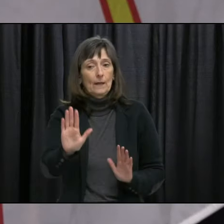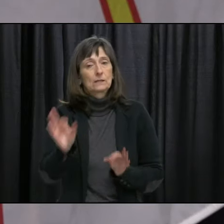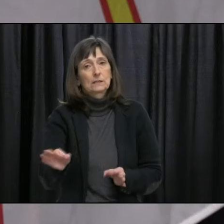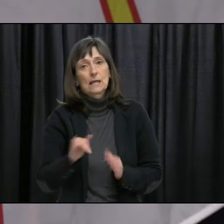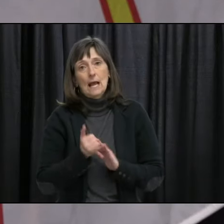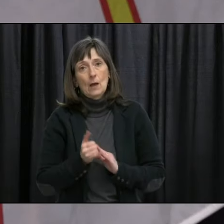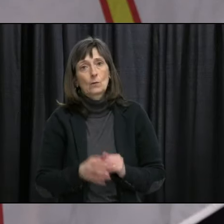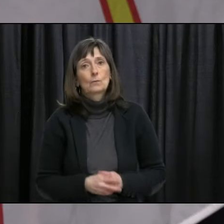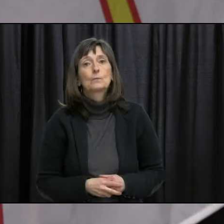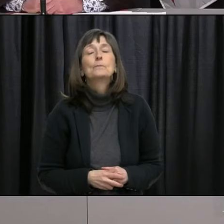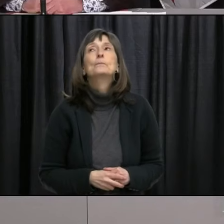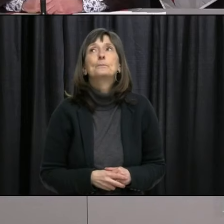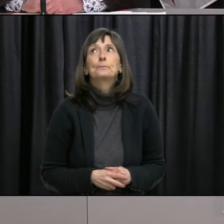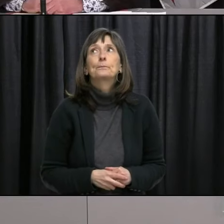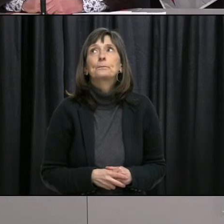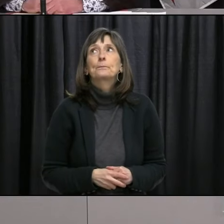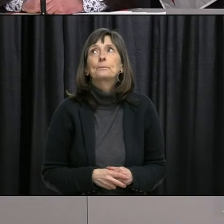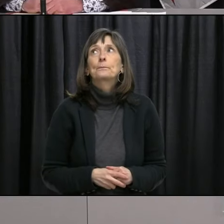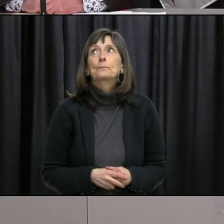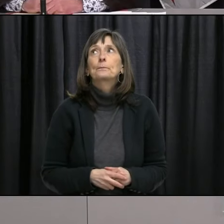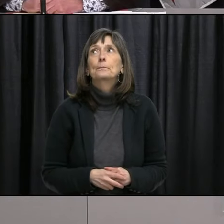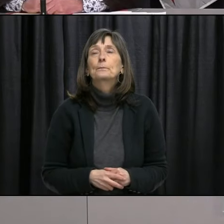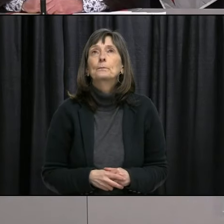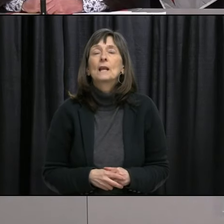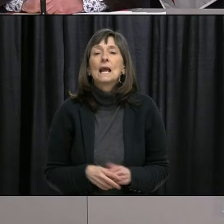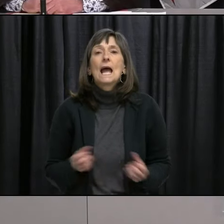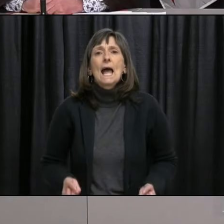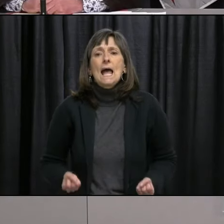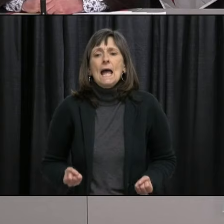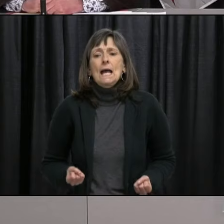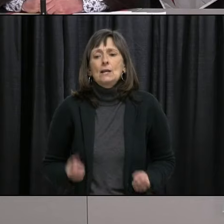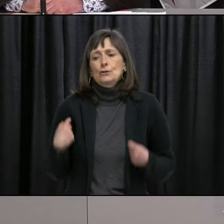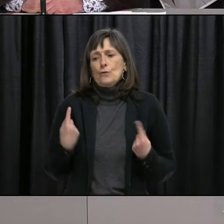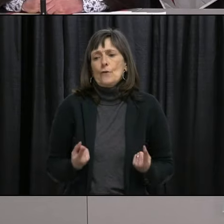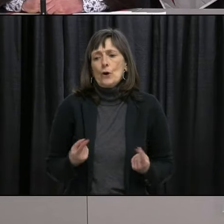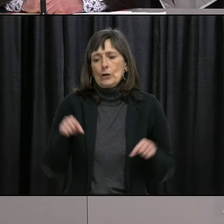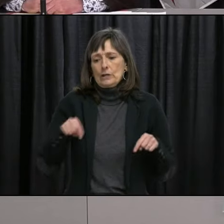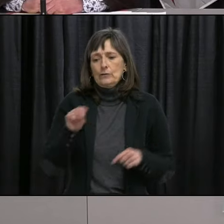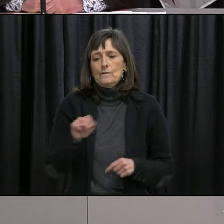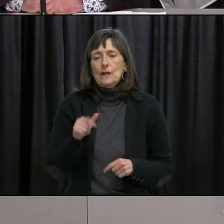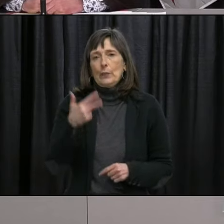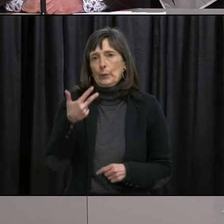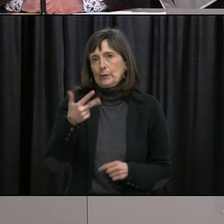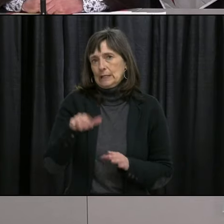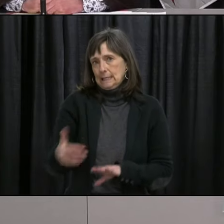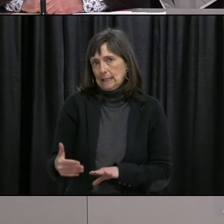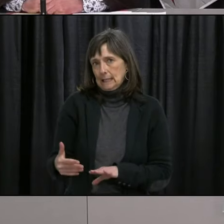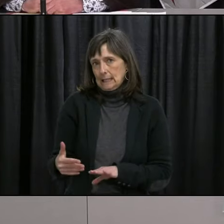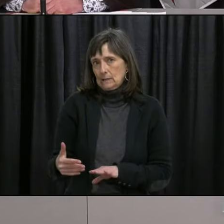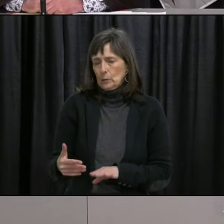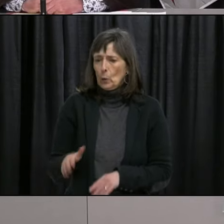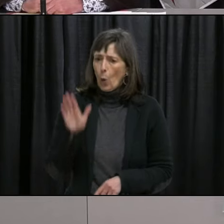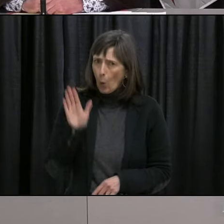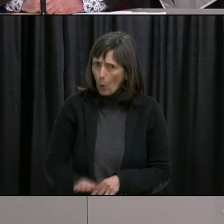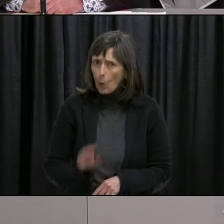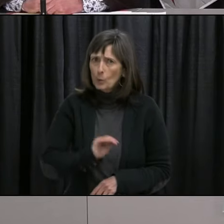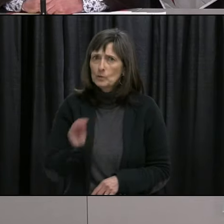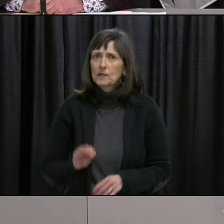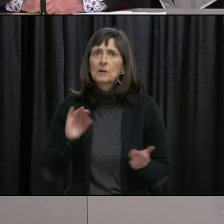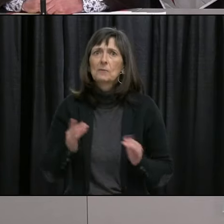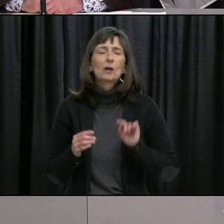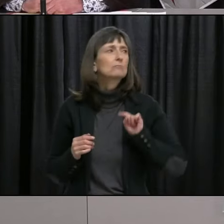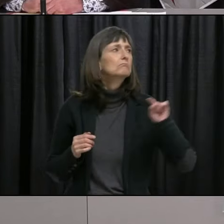Thank you. And when you look at the death rate in the province, with the 3 deaths we've had, our death rate is substantially lower than a lot of